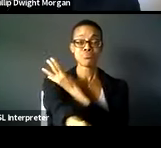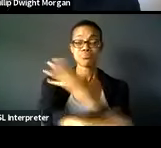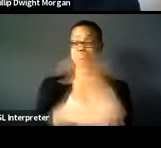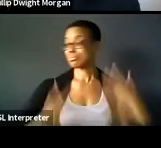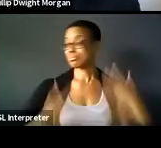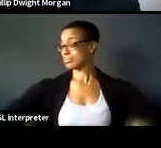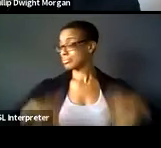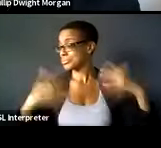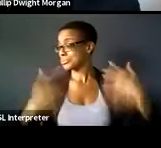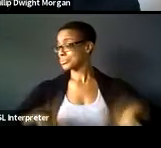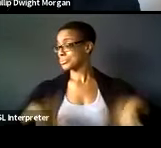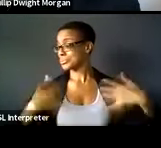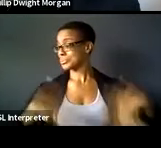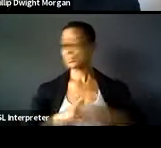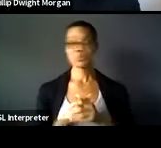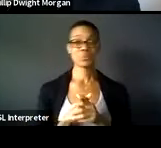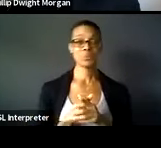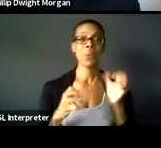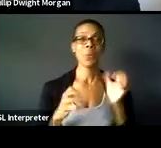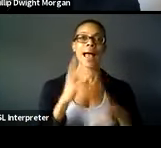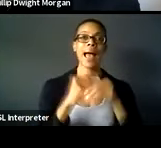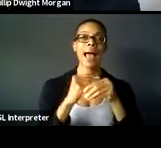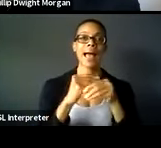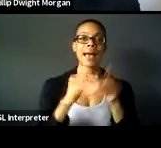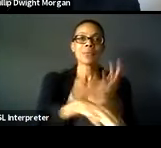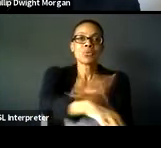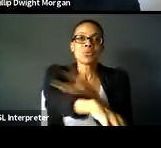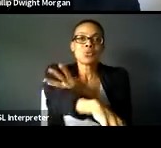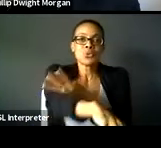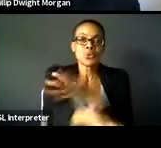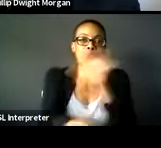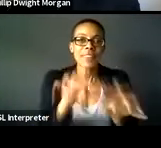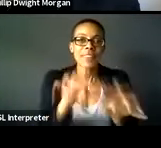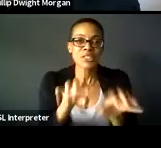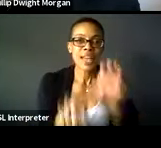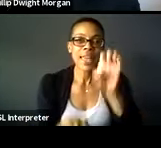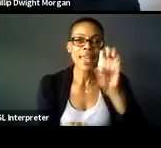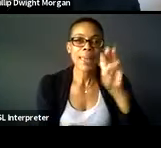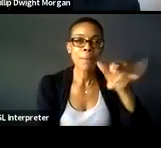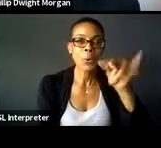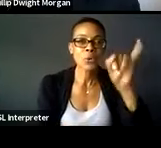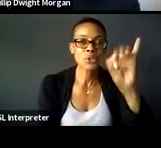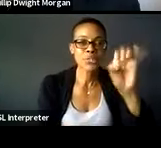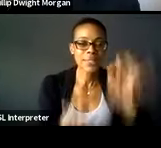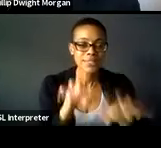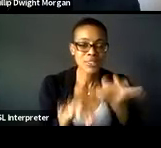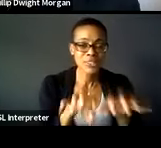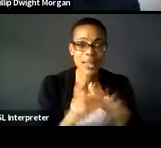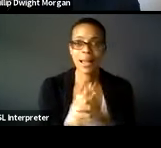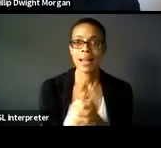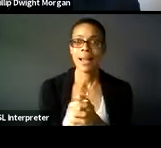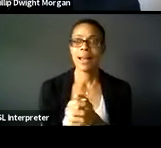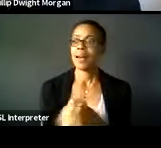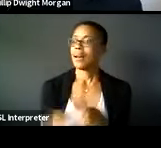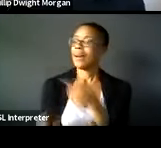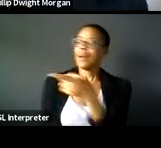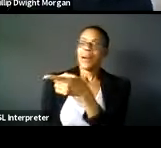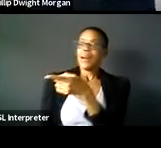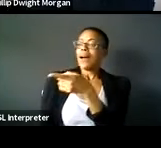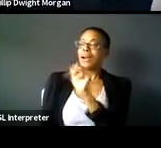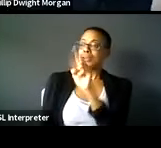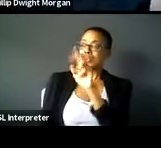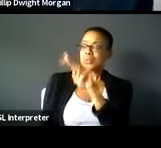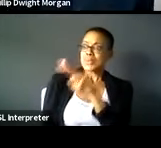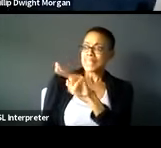in the what's it thing called, a chat. Girl, you are like everything and then